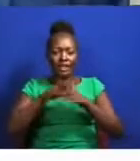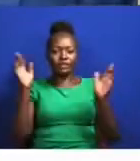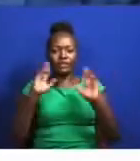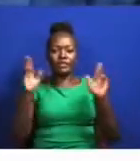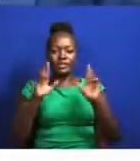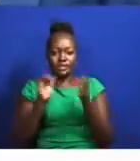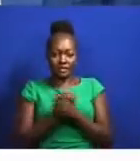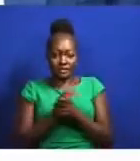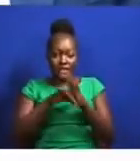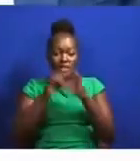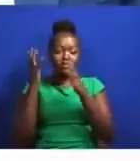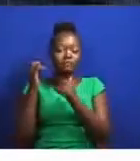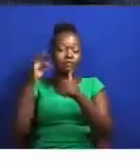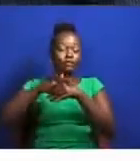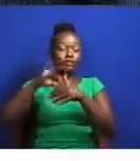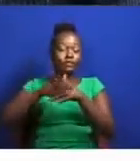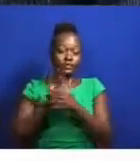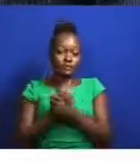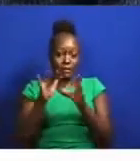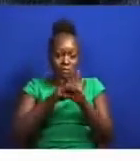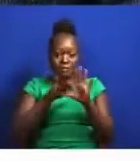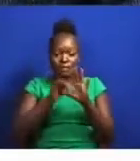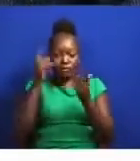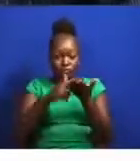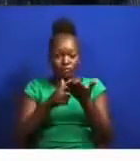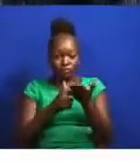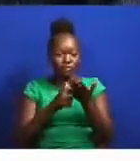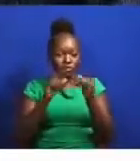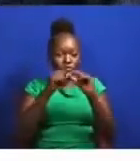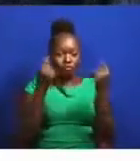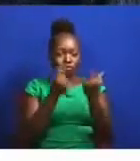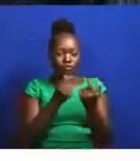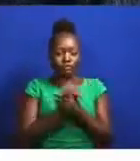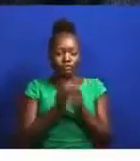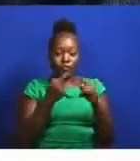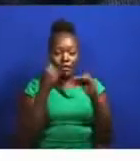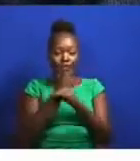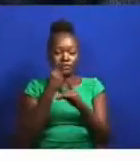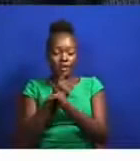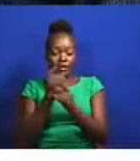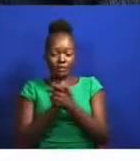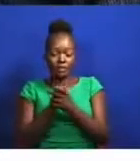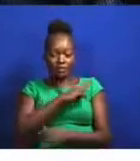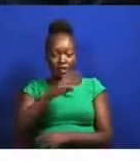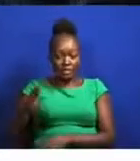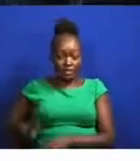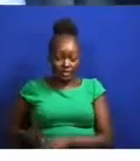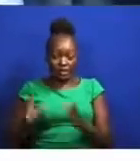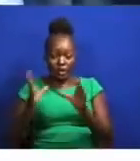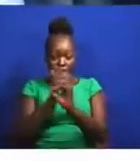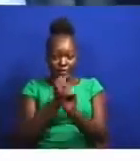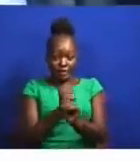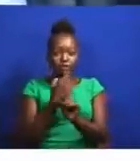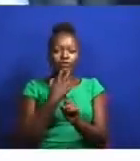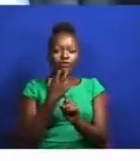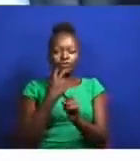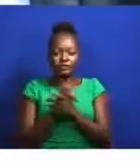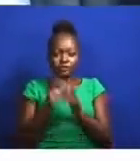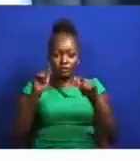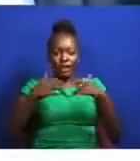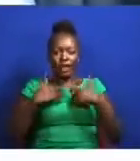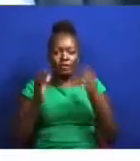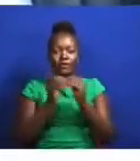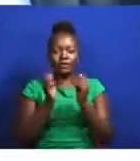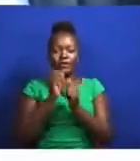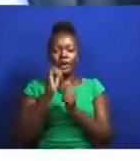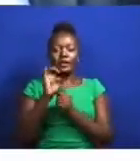preparedness in the upcoming polls, members of a dialogue reference group from different religious organizations on Tuesday held a meeting with